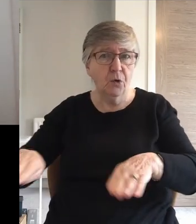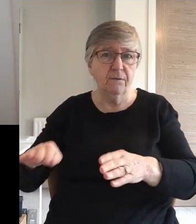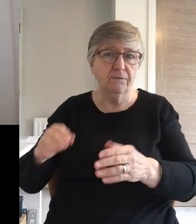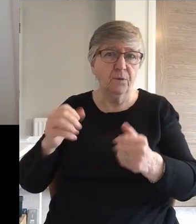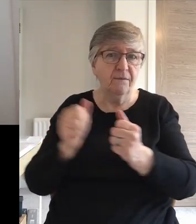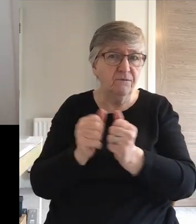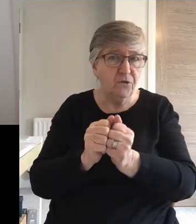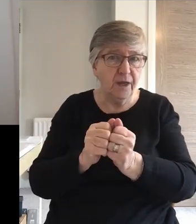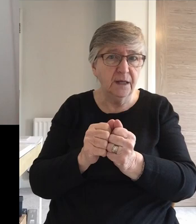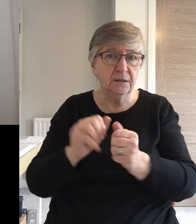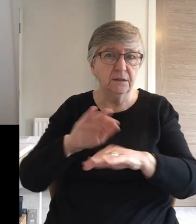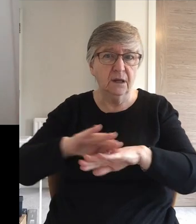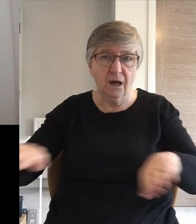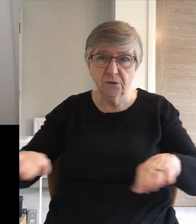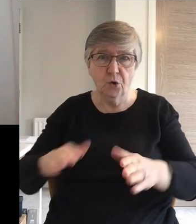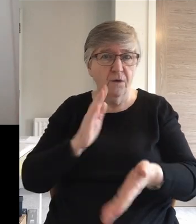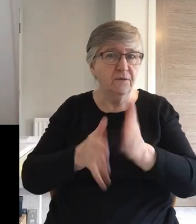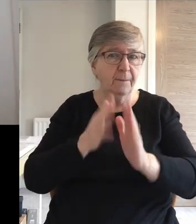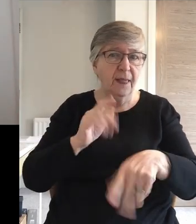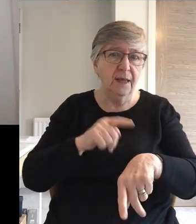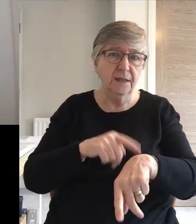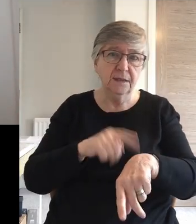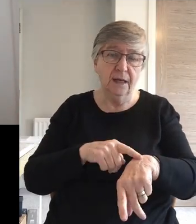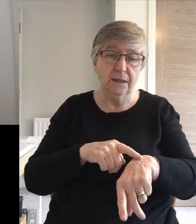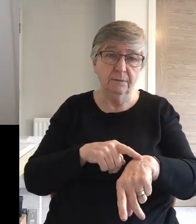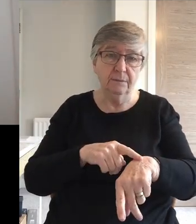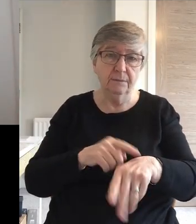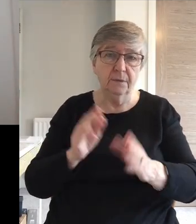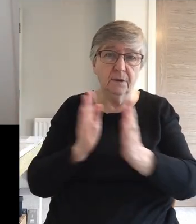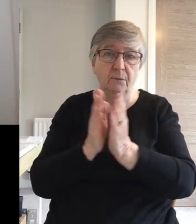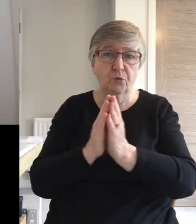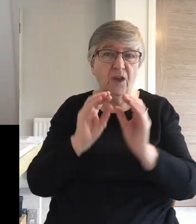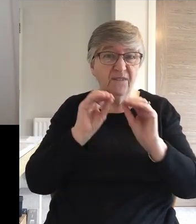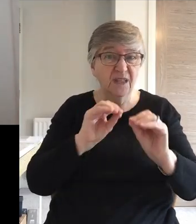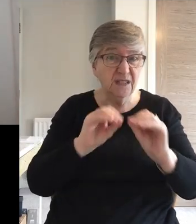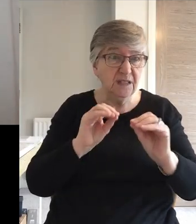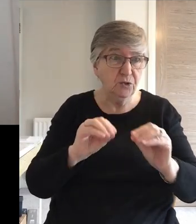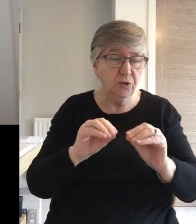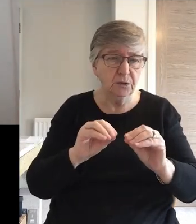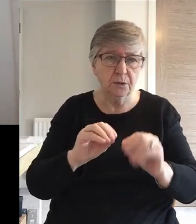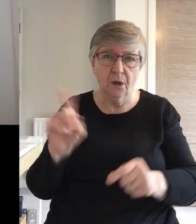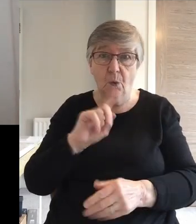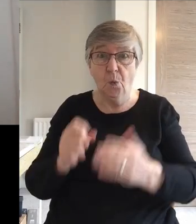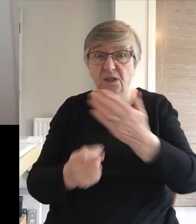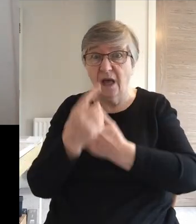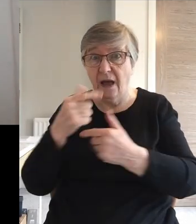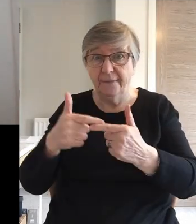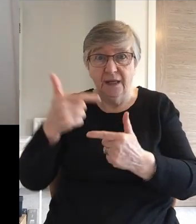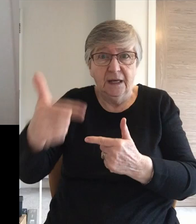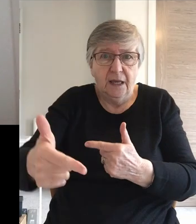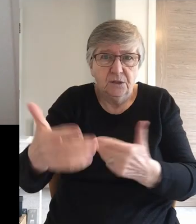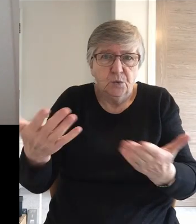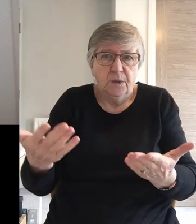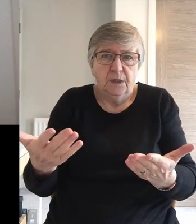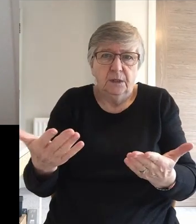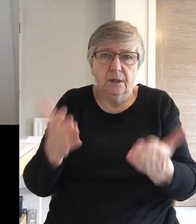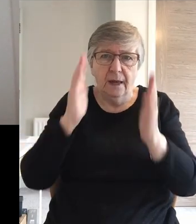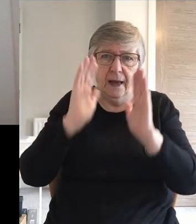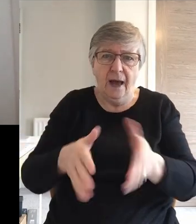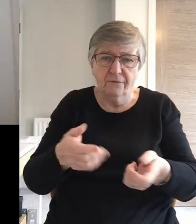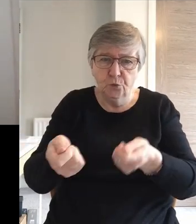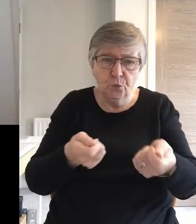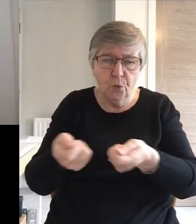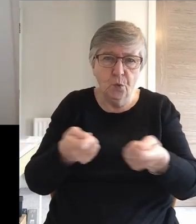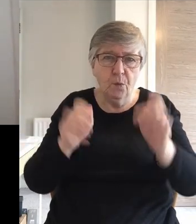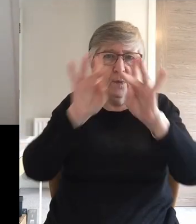play. We pray for the teachers, who hardly know what's happening from week to week and have to cope with